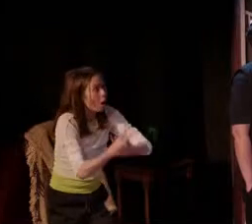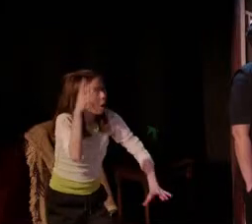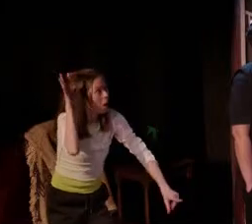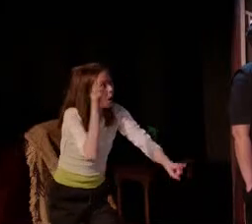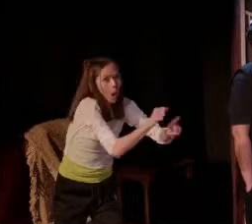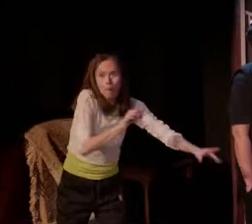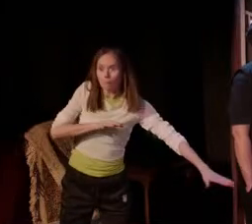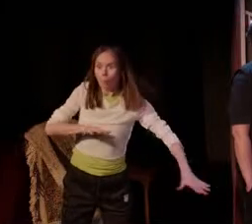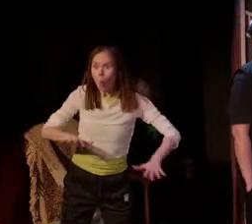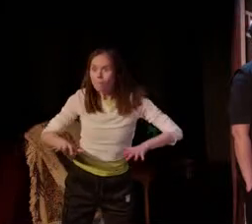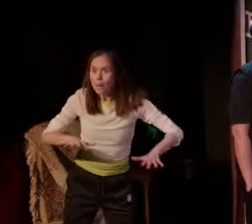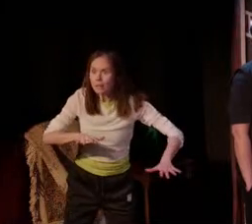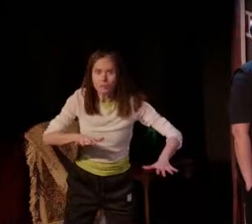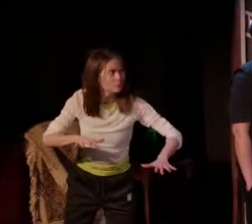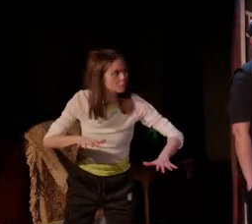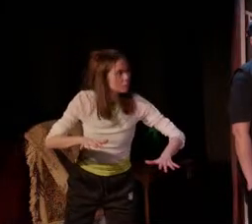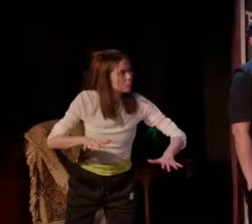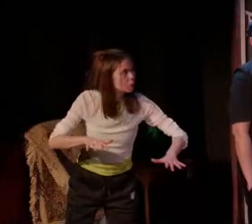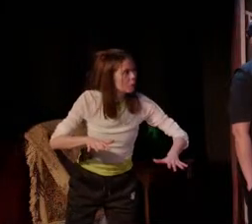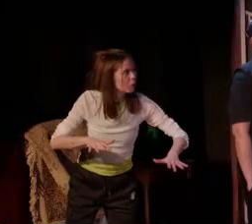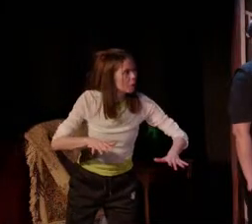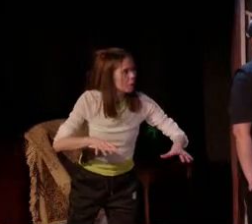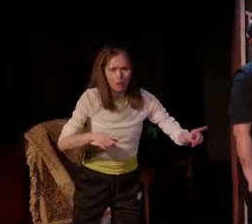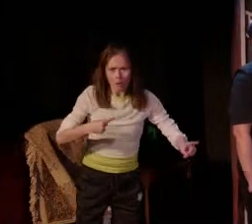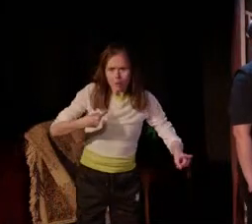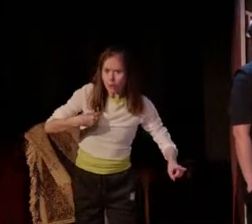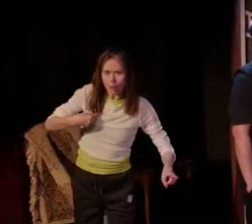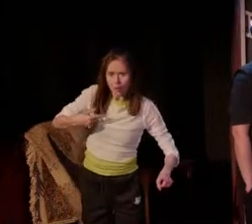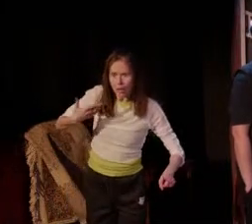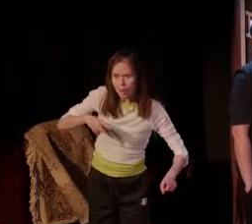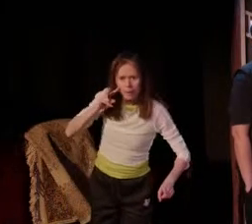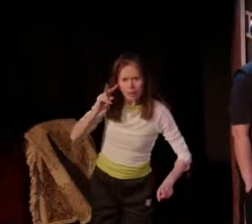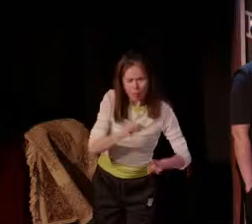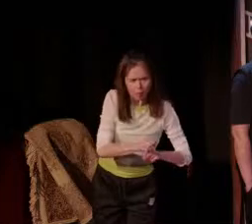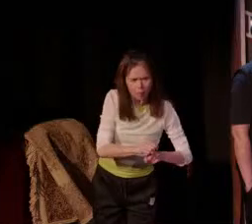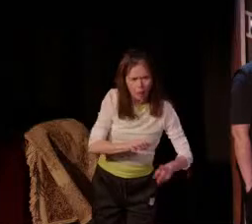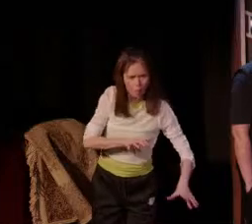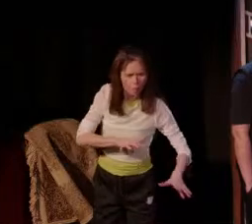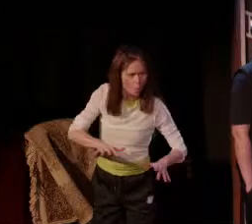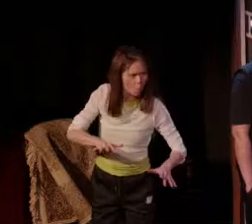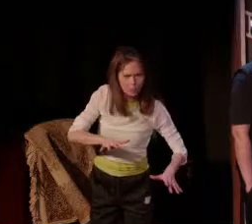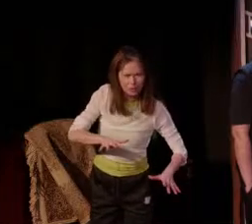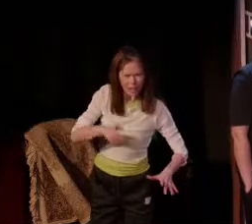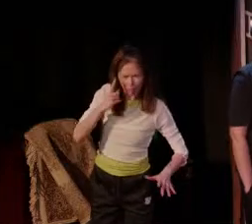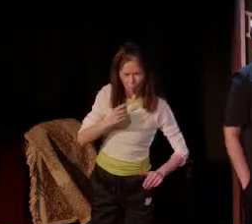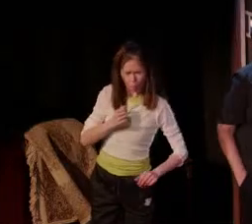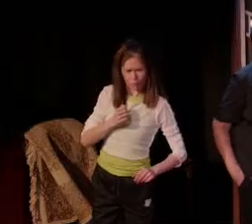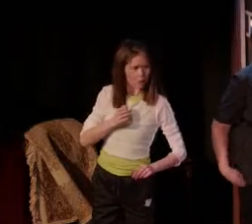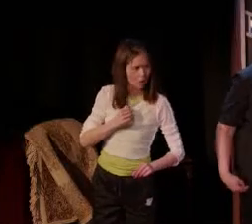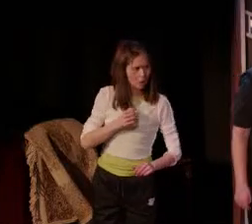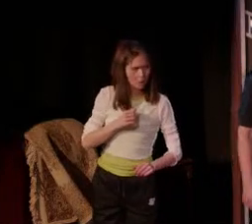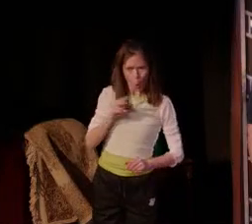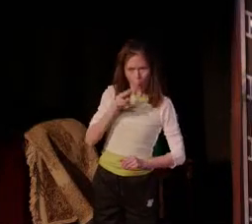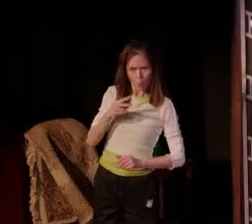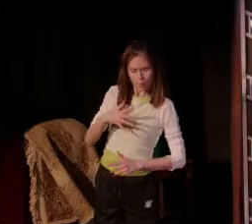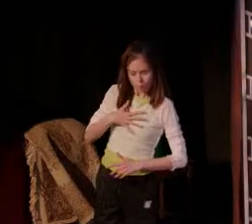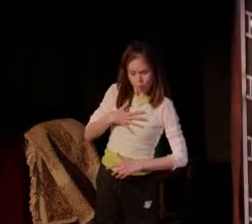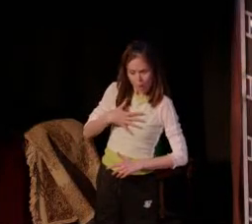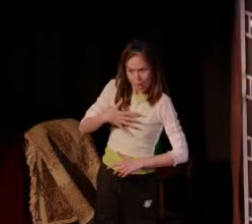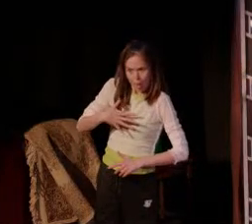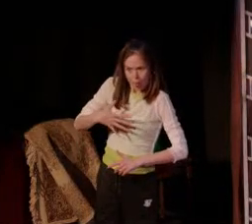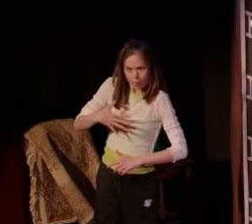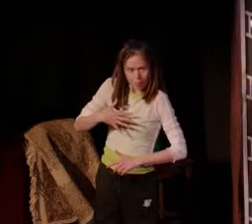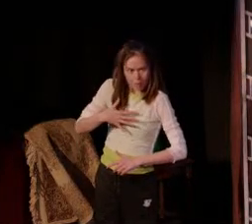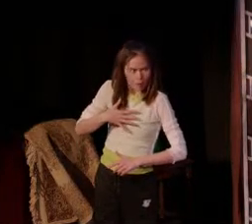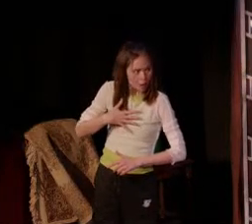it move. I was sworn I thought that already. Friend, does she not breathe? Does